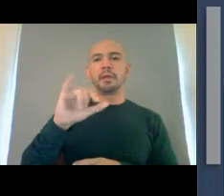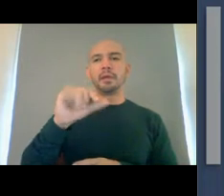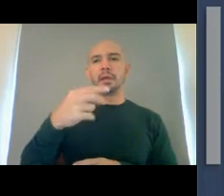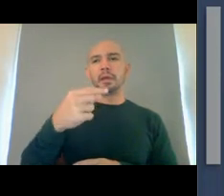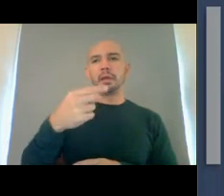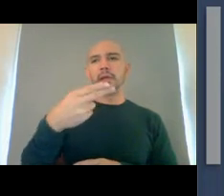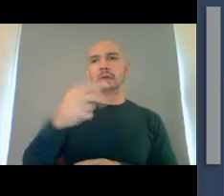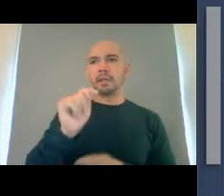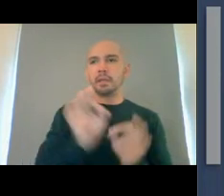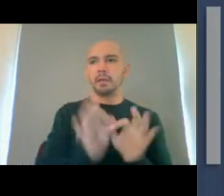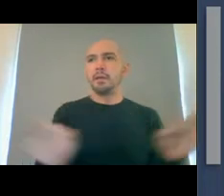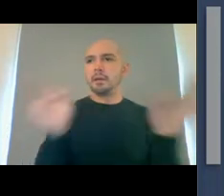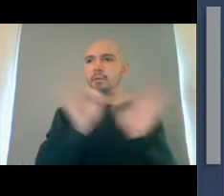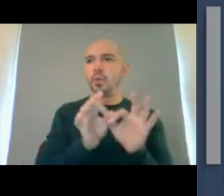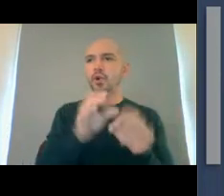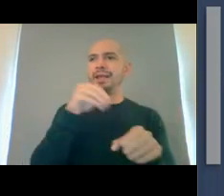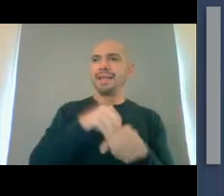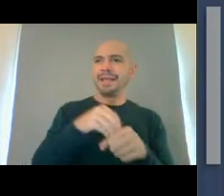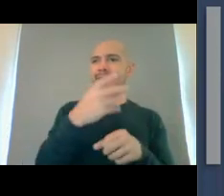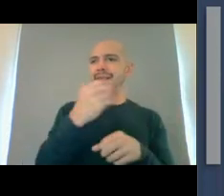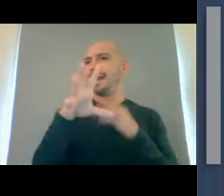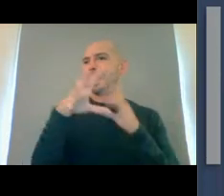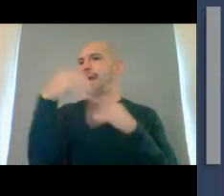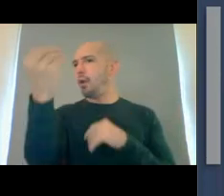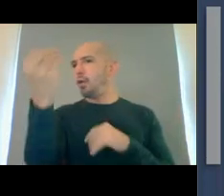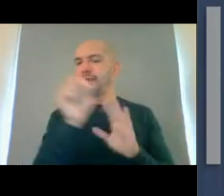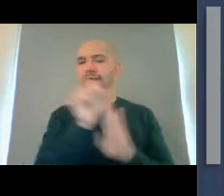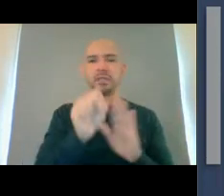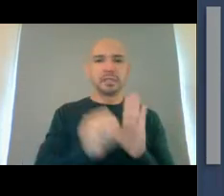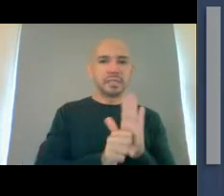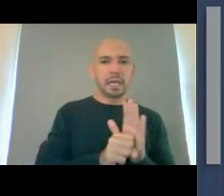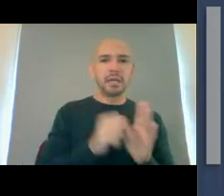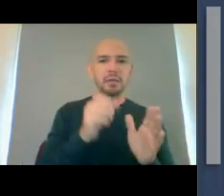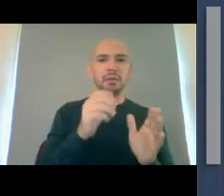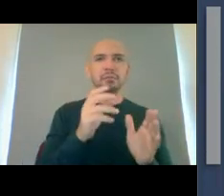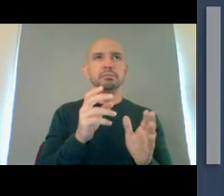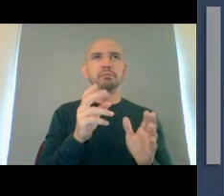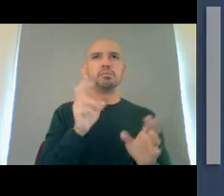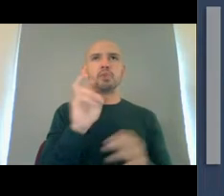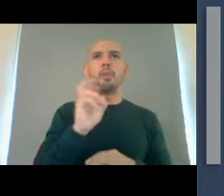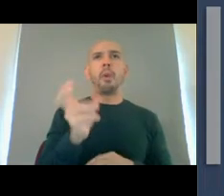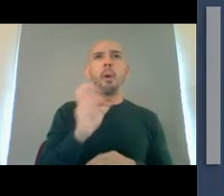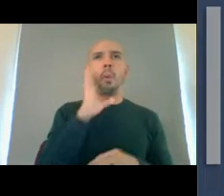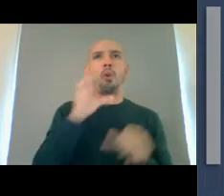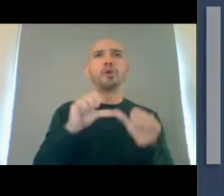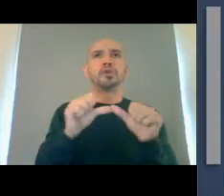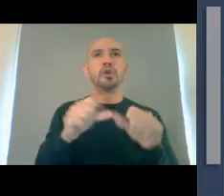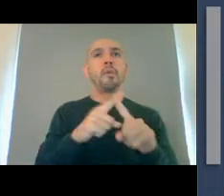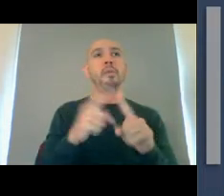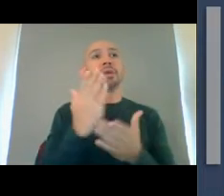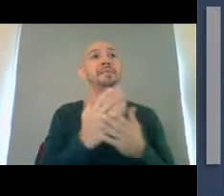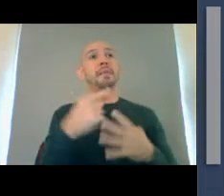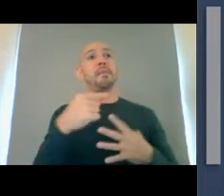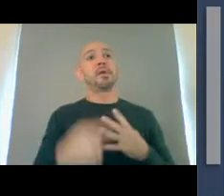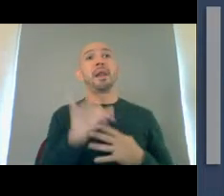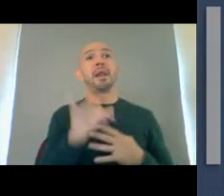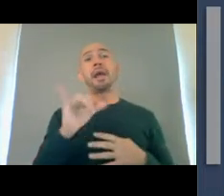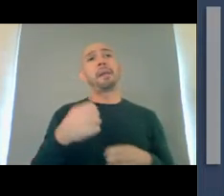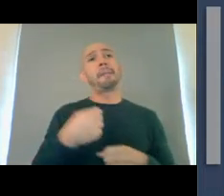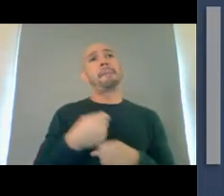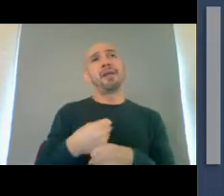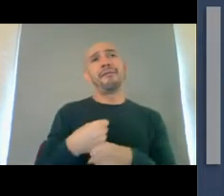state and in and out of the state is certainly something that will continue but some of those things like maybe manufacturing